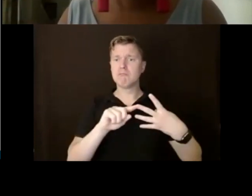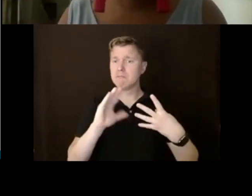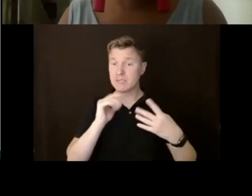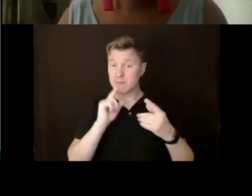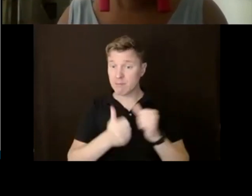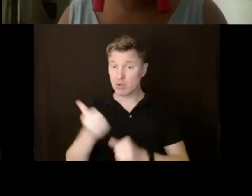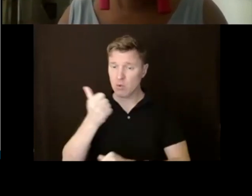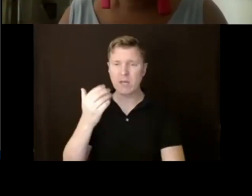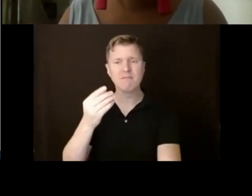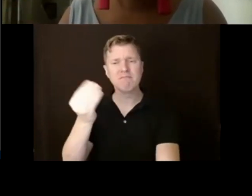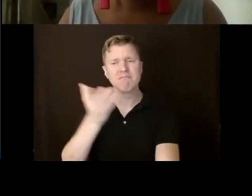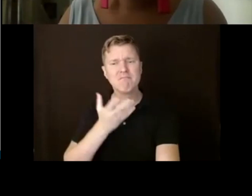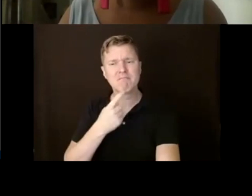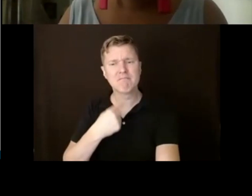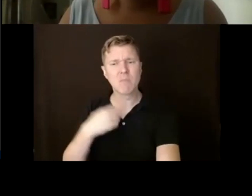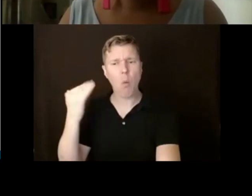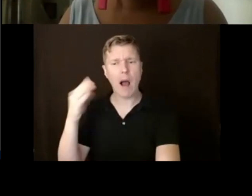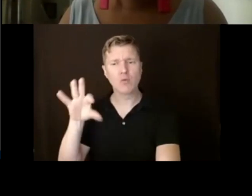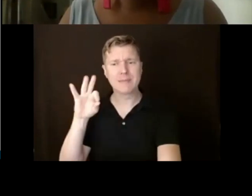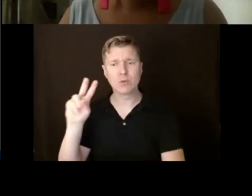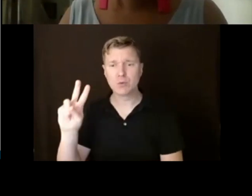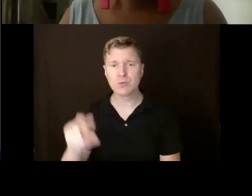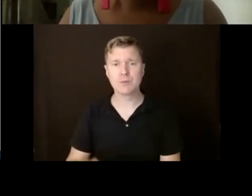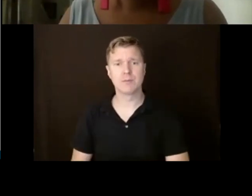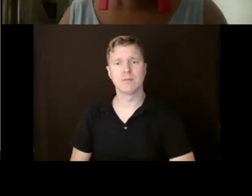you chose 2?